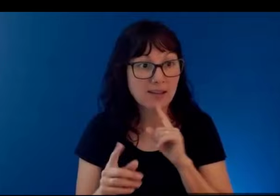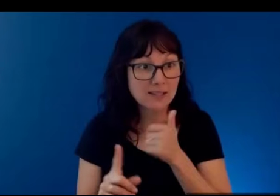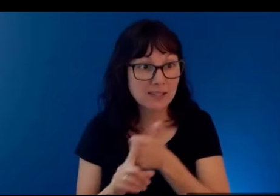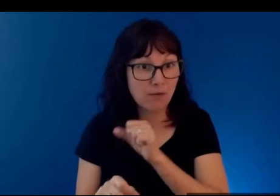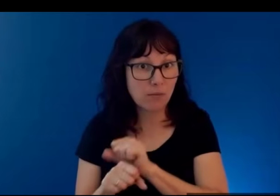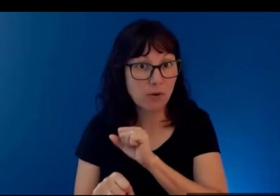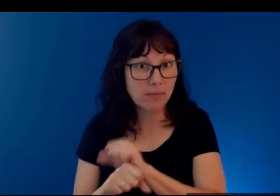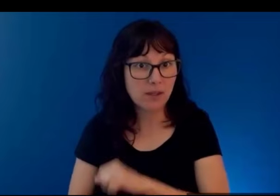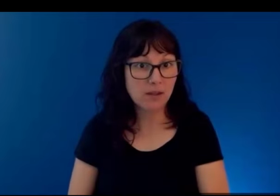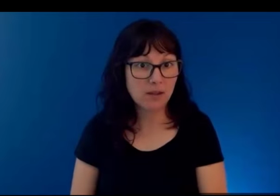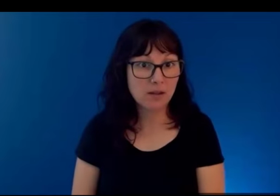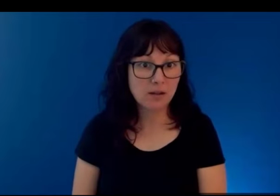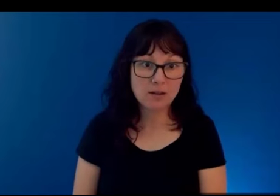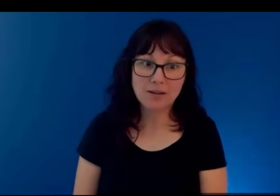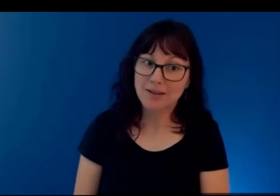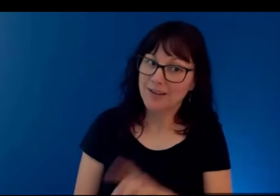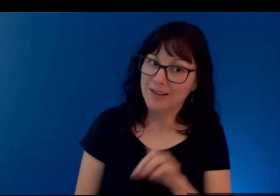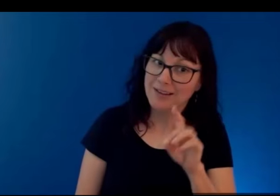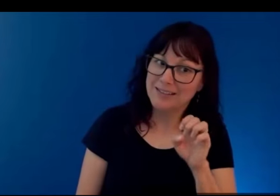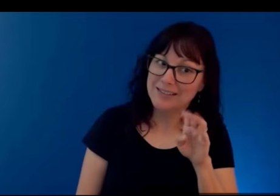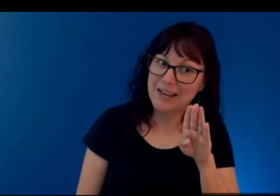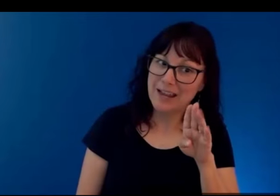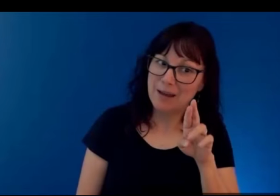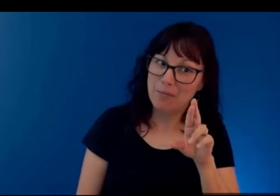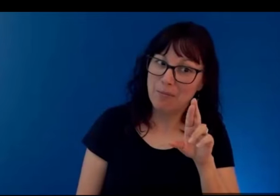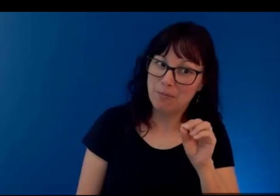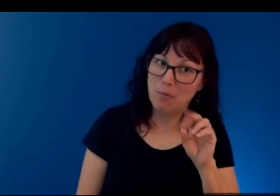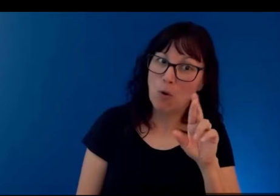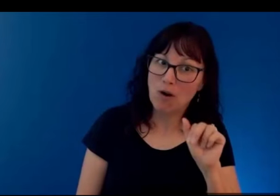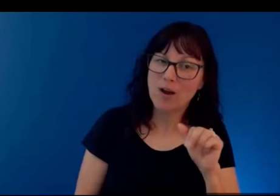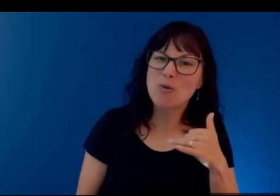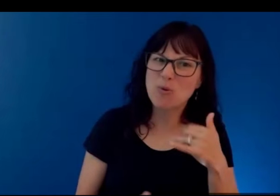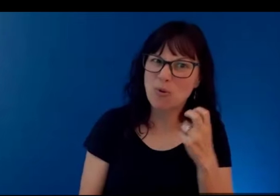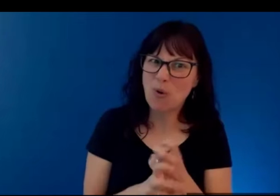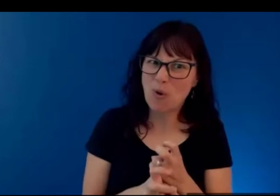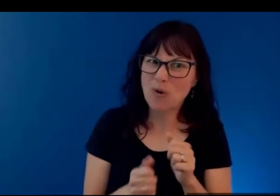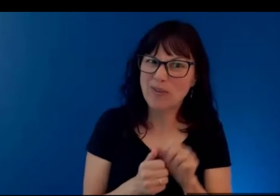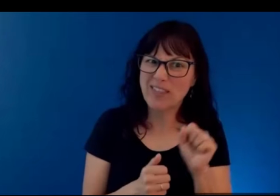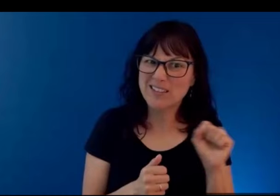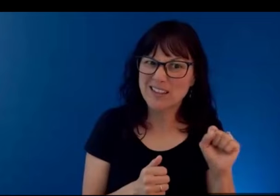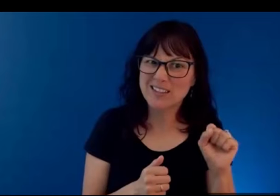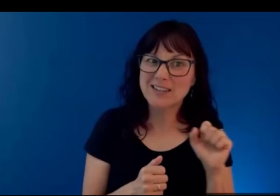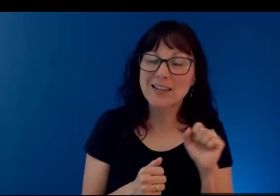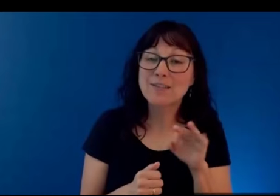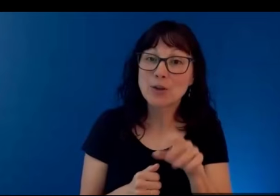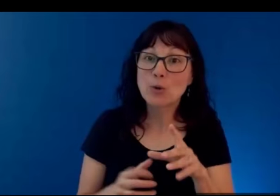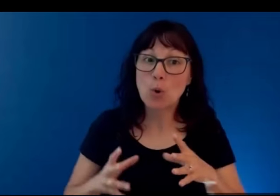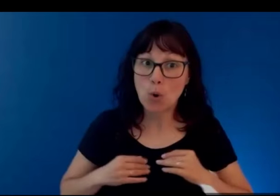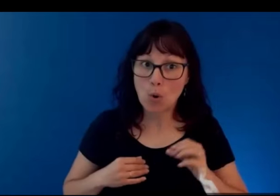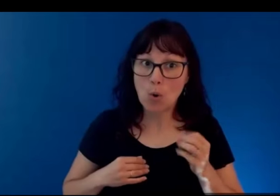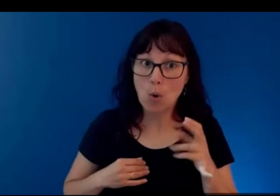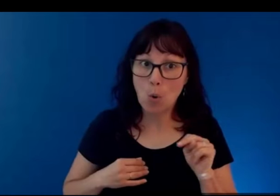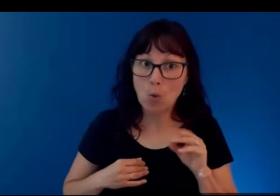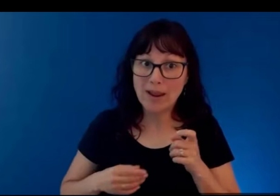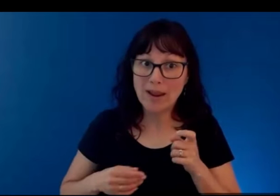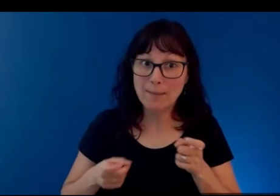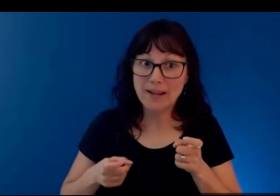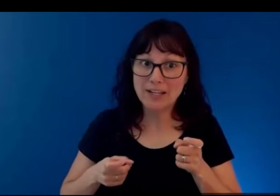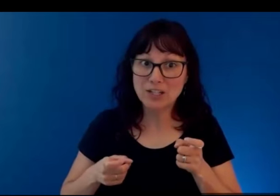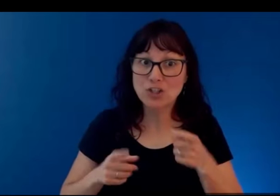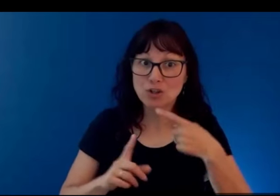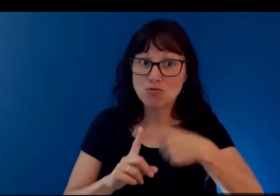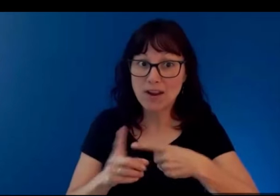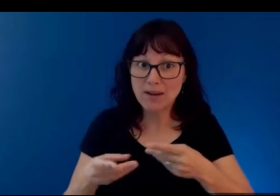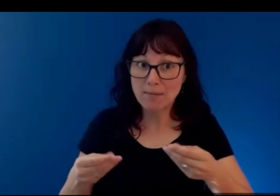self-employment? So this is always a hard one with Social Security. So if you own and manage rental